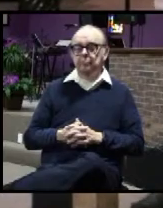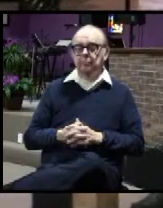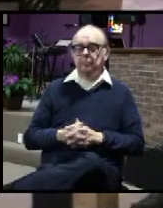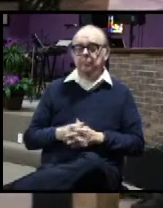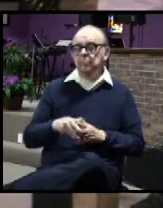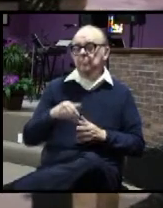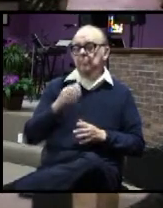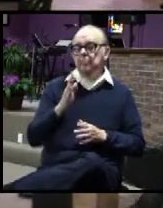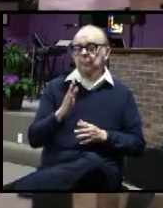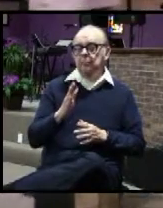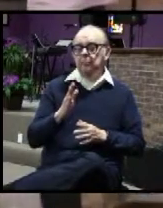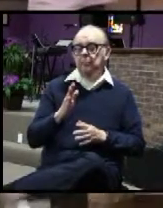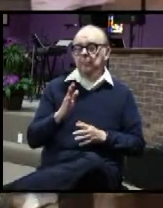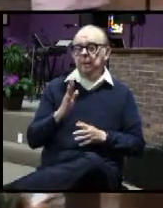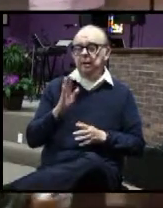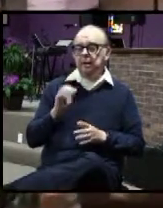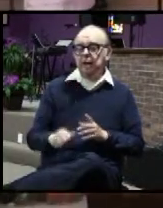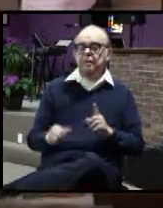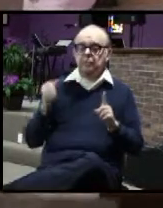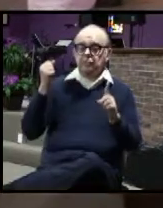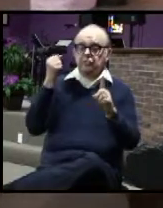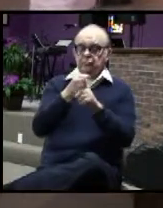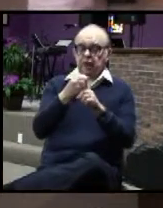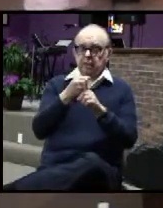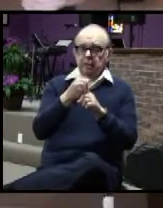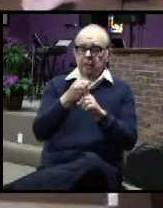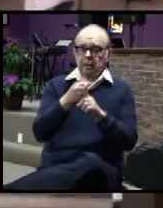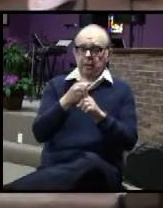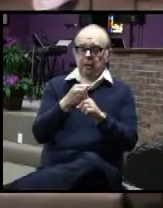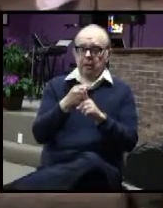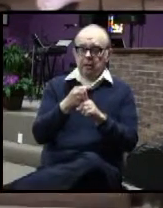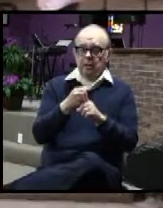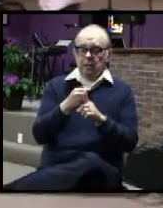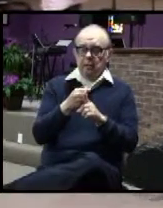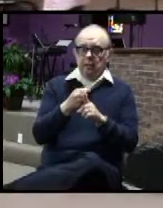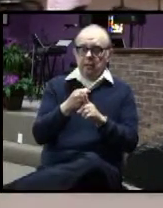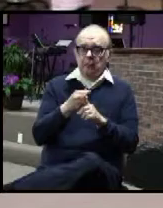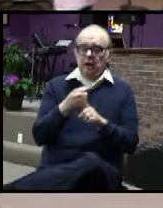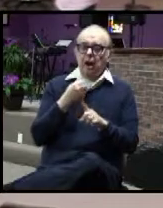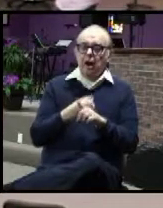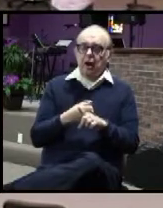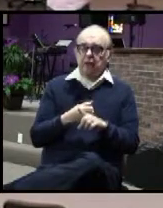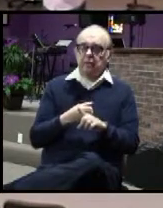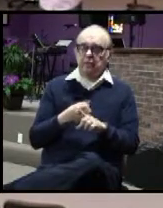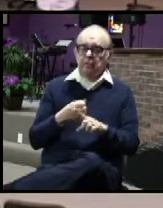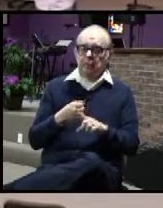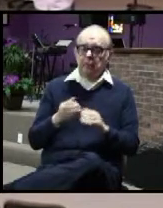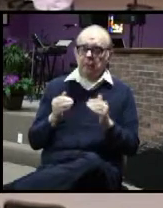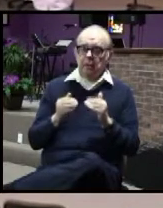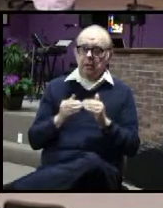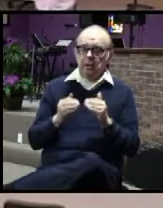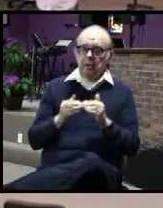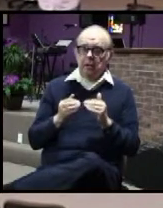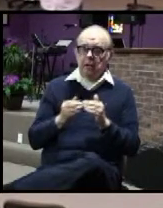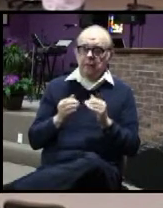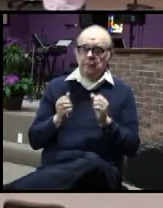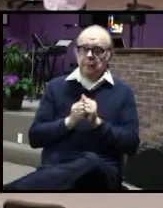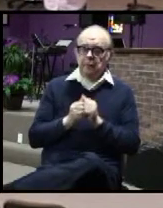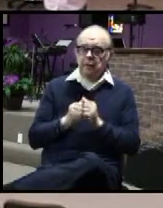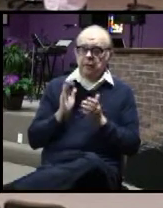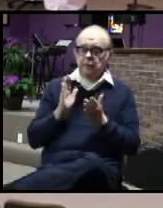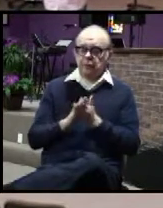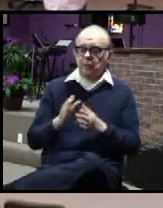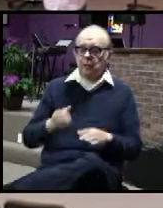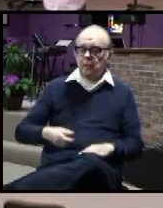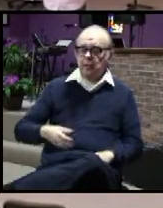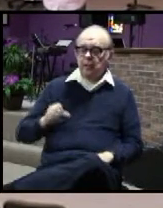God can strike a mighty lick even with a crooked stick.